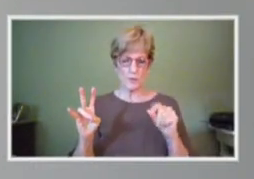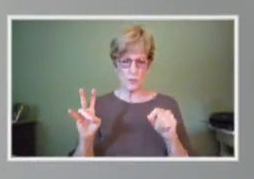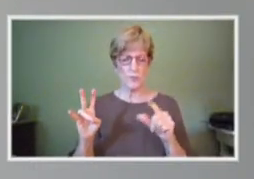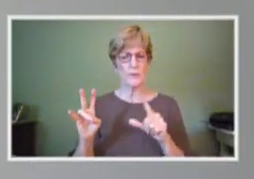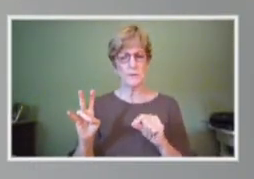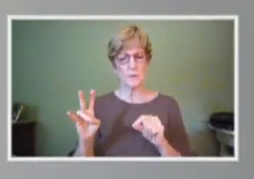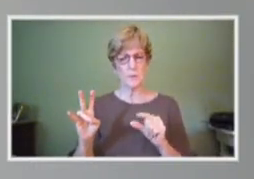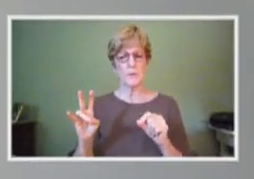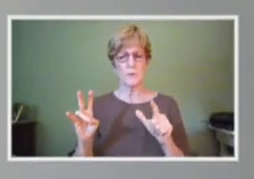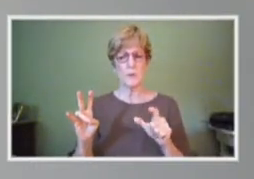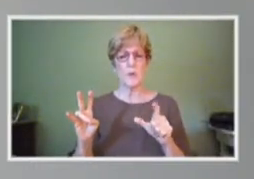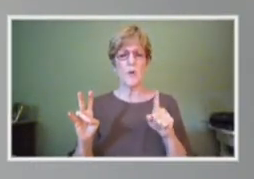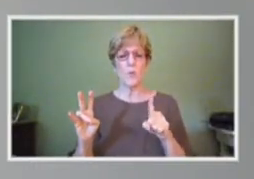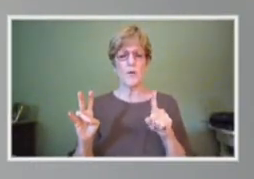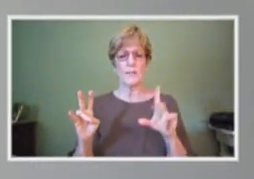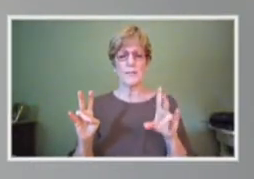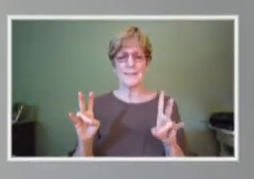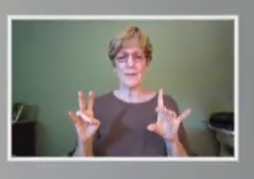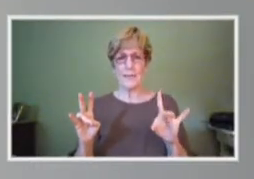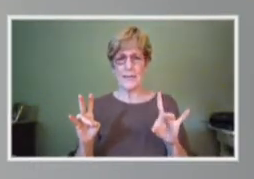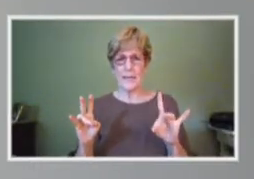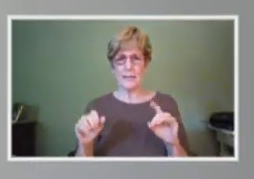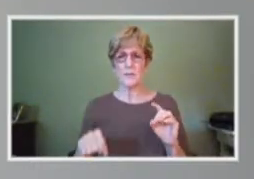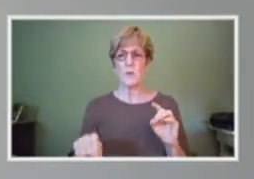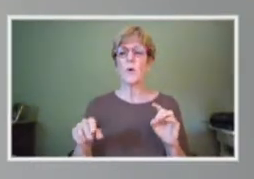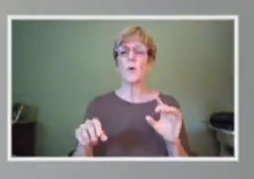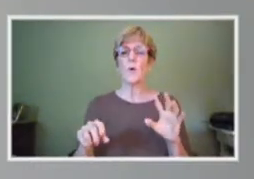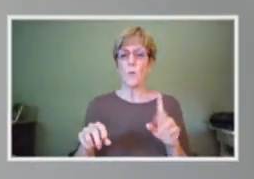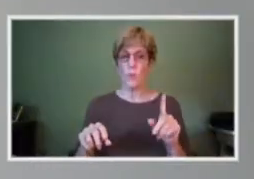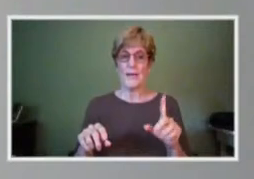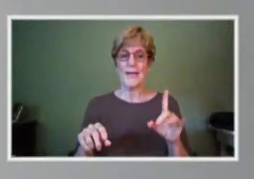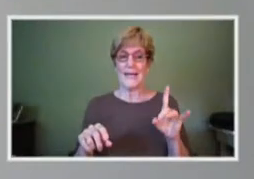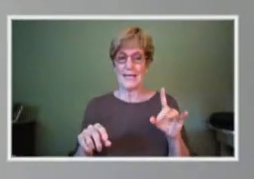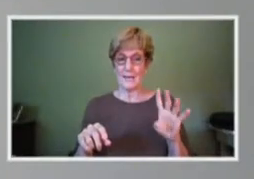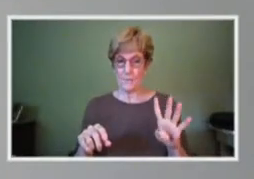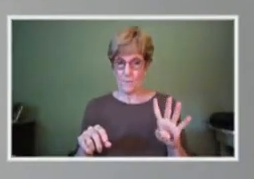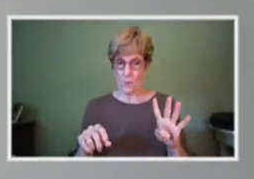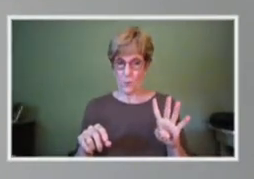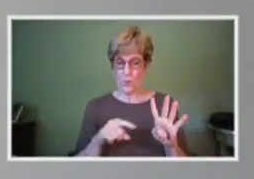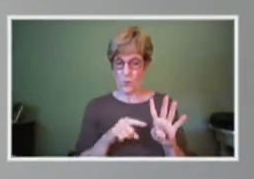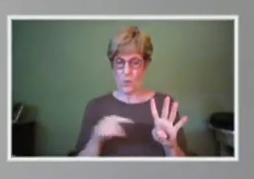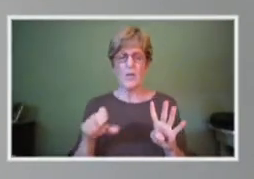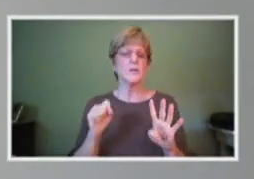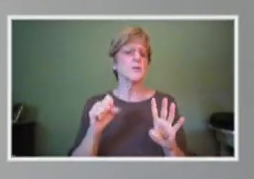is 178 and 184 respectively.